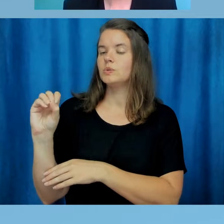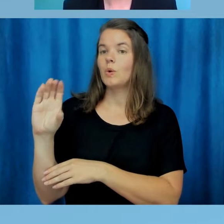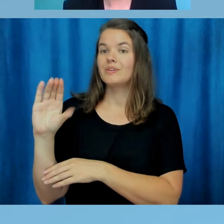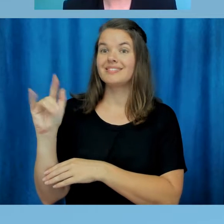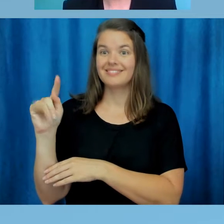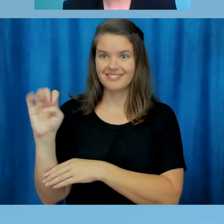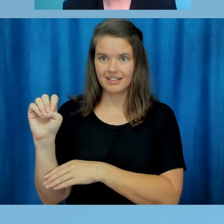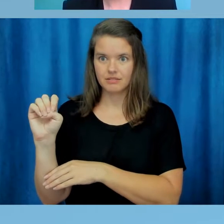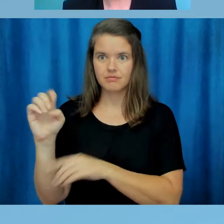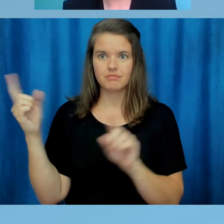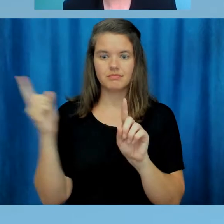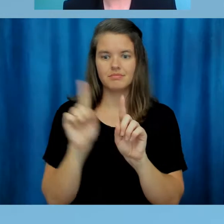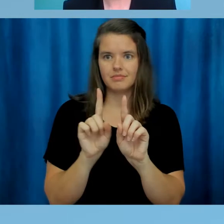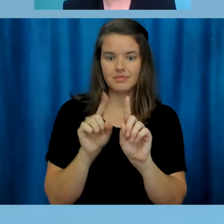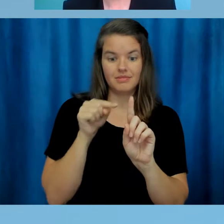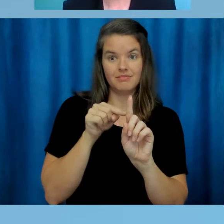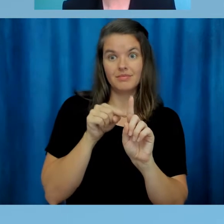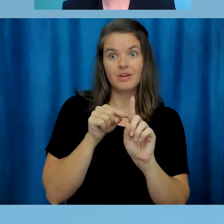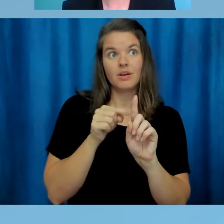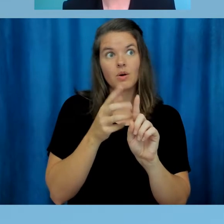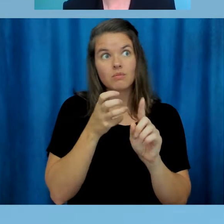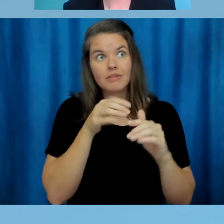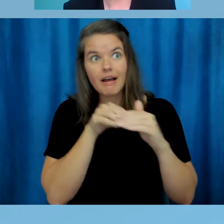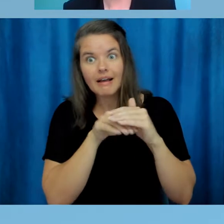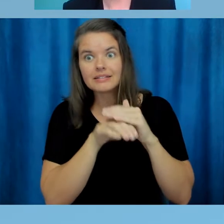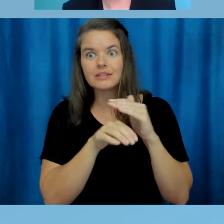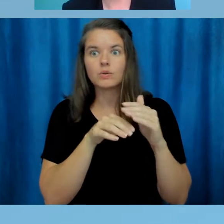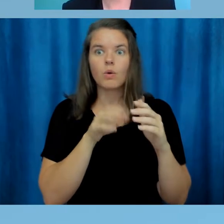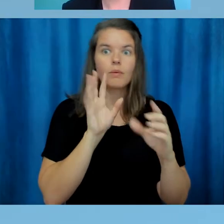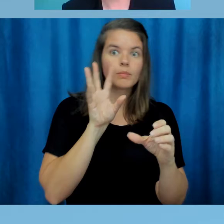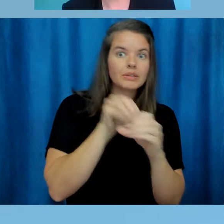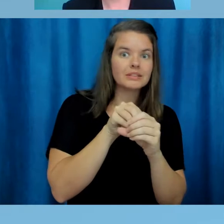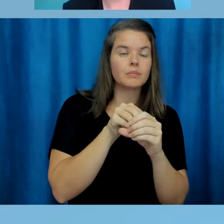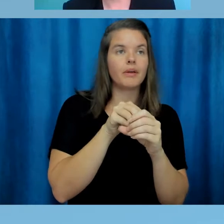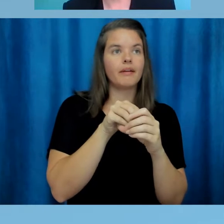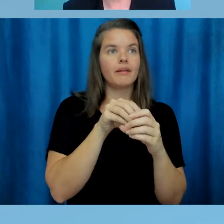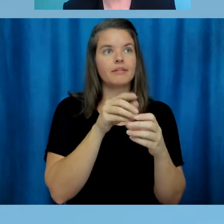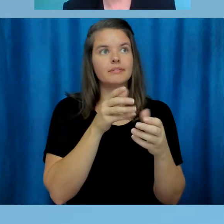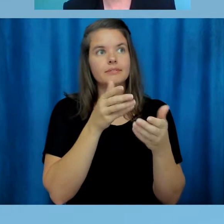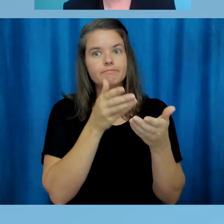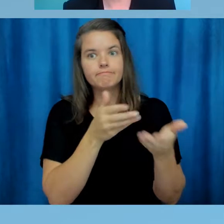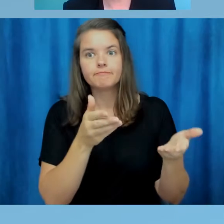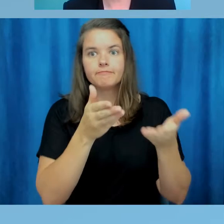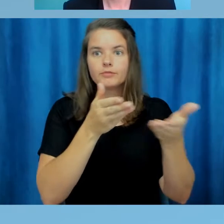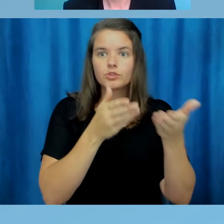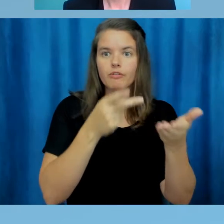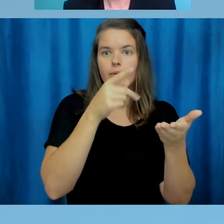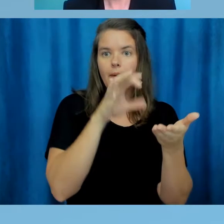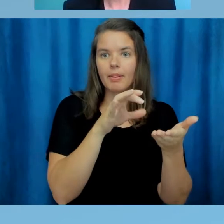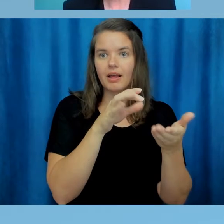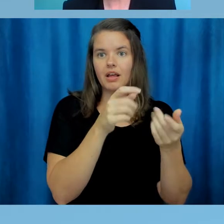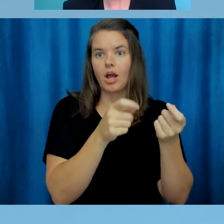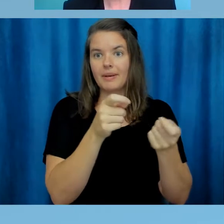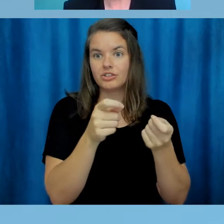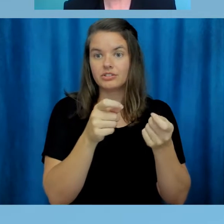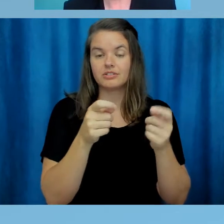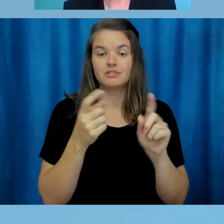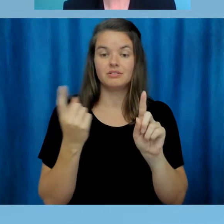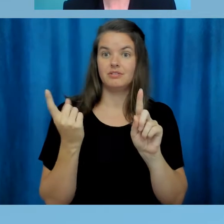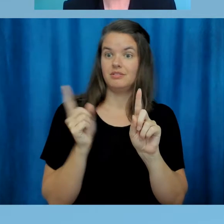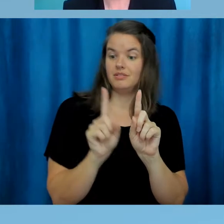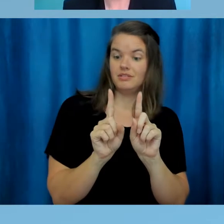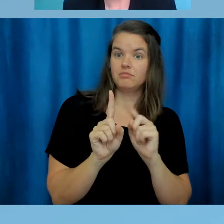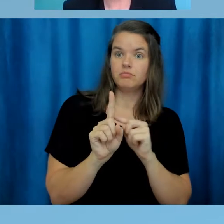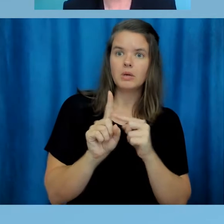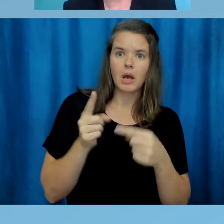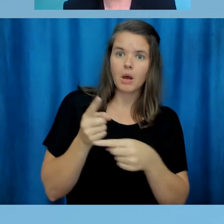an individual who's seeking access to or participating in goods and services of a public accommodation, who with that individual